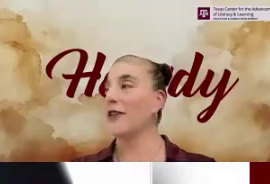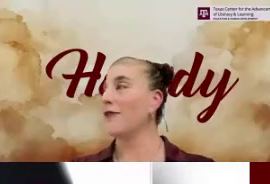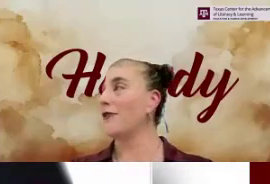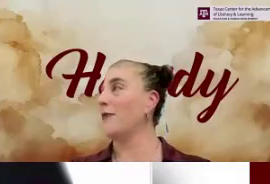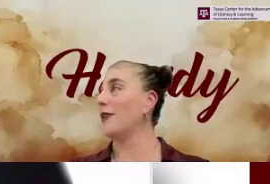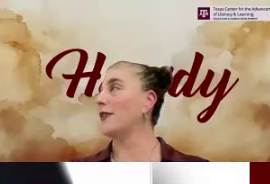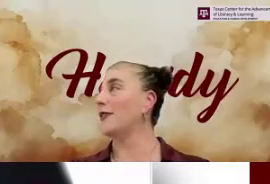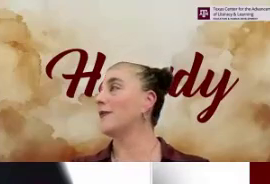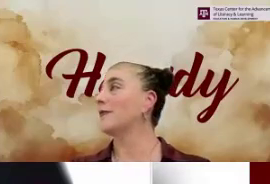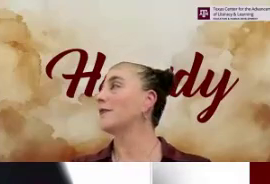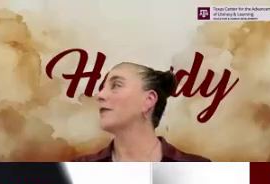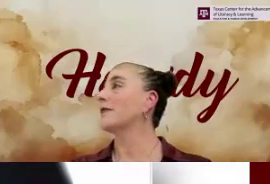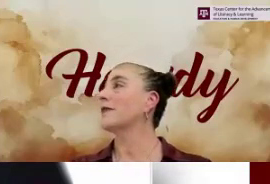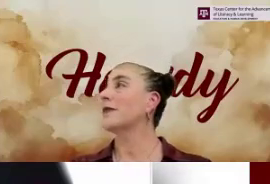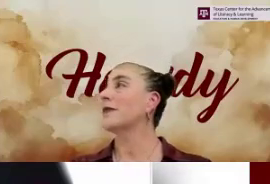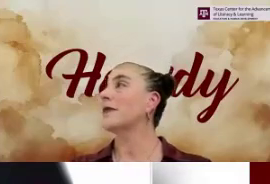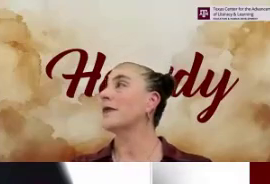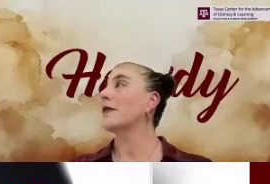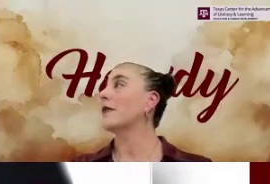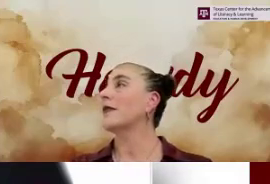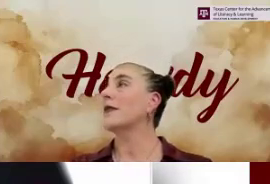We'll just take a few minutes.